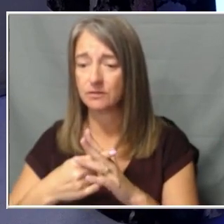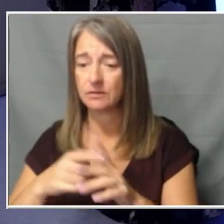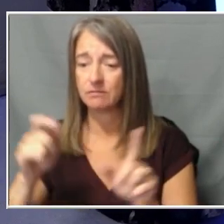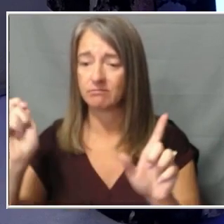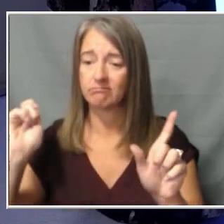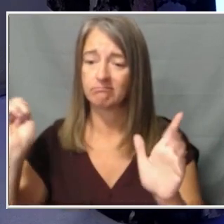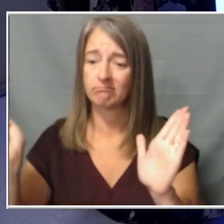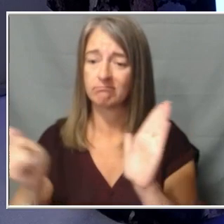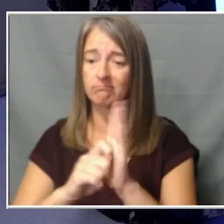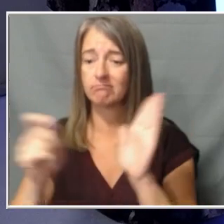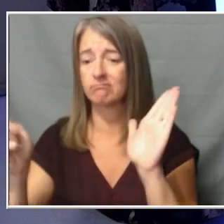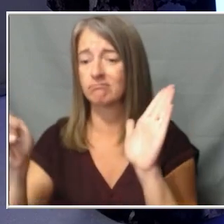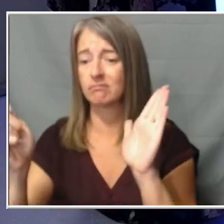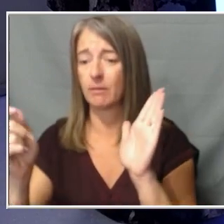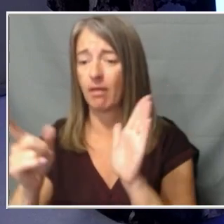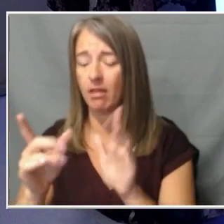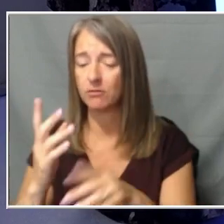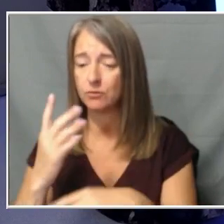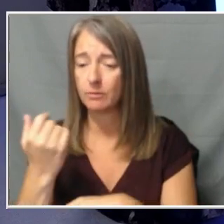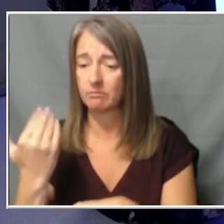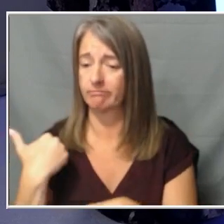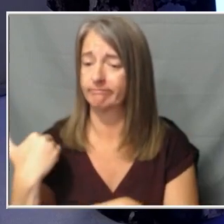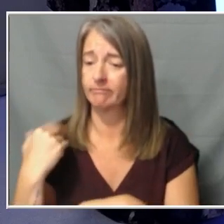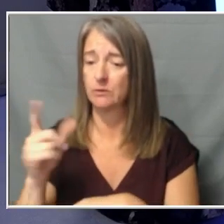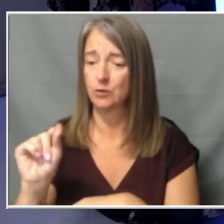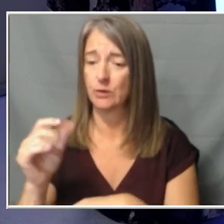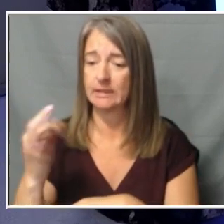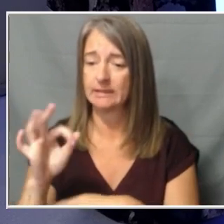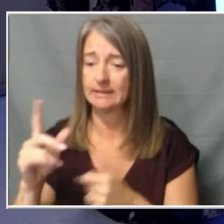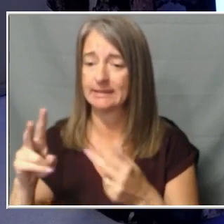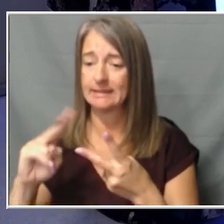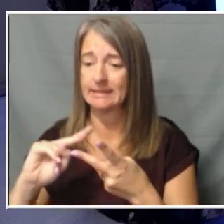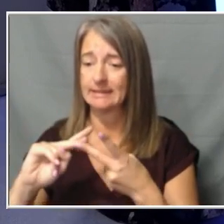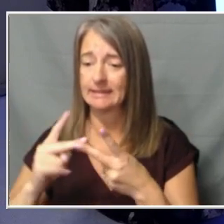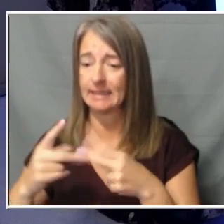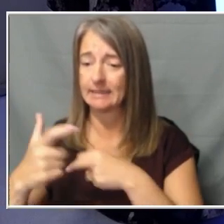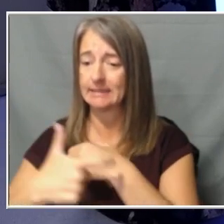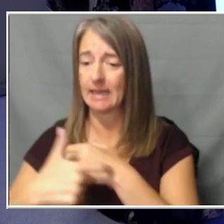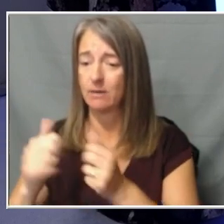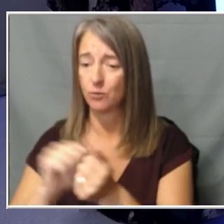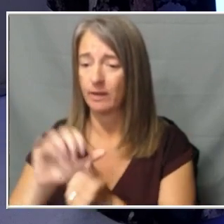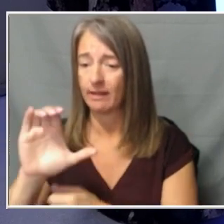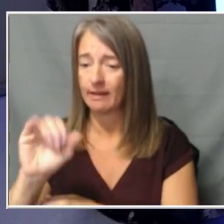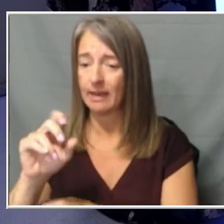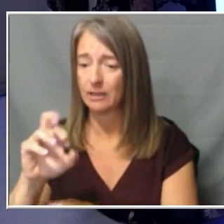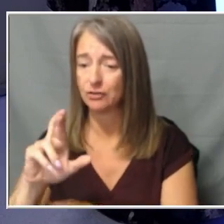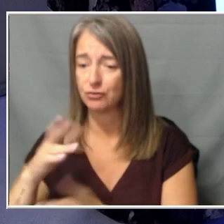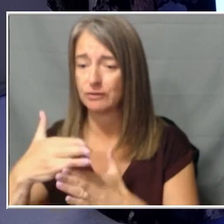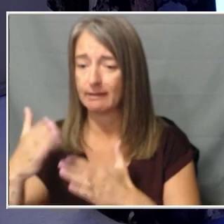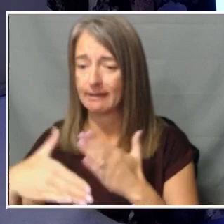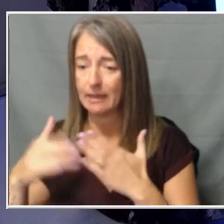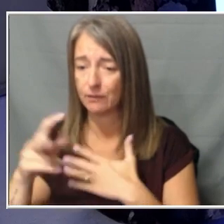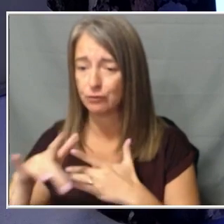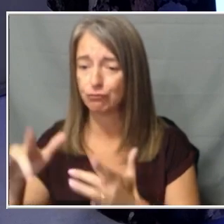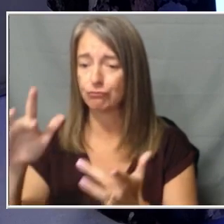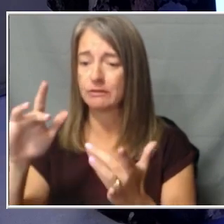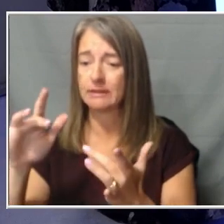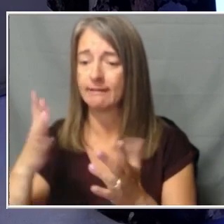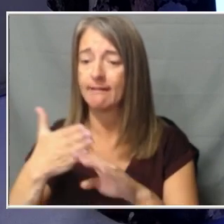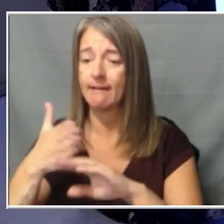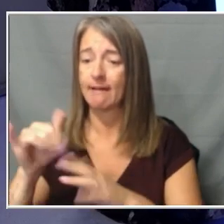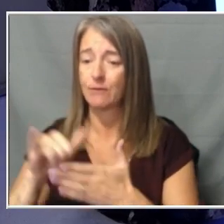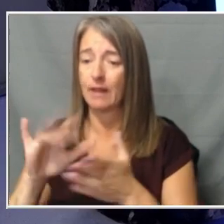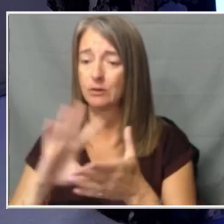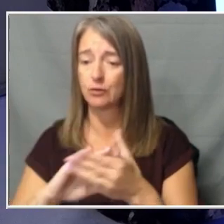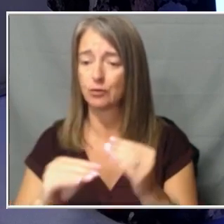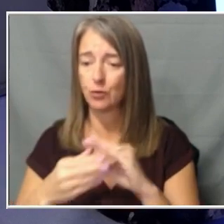in 2019. That was after your second round of cancer, but that certainly was not the end of your journey. So after that story, pick